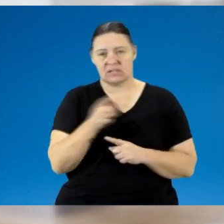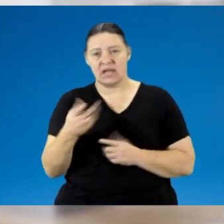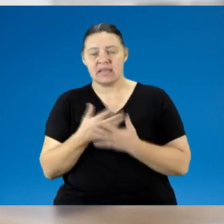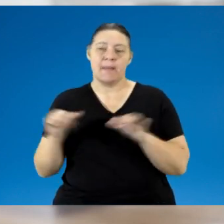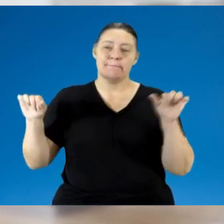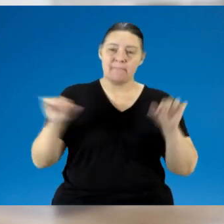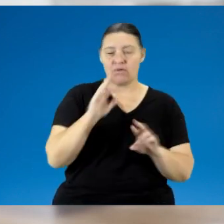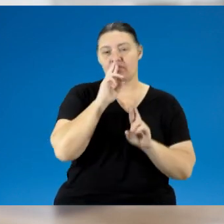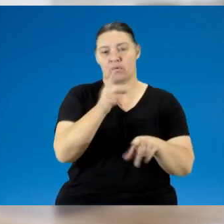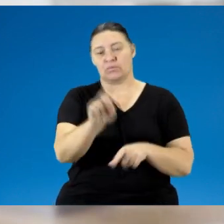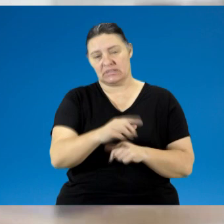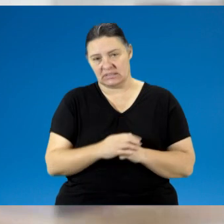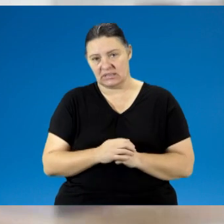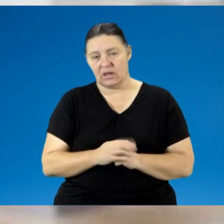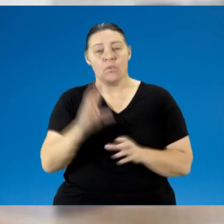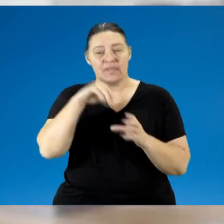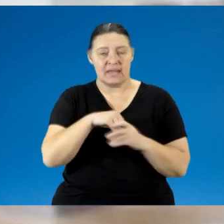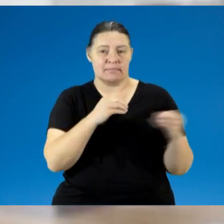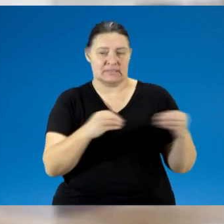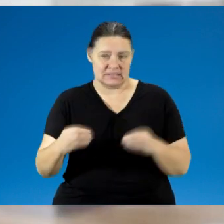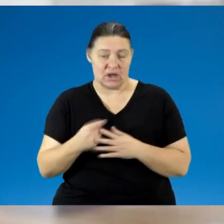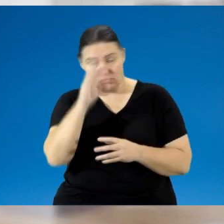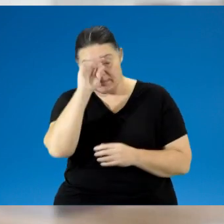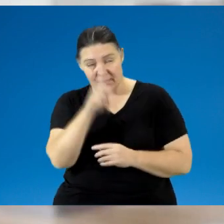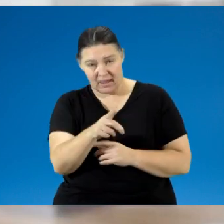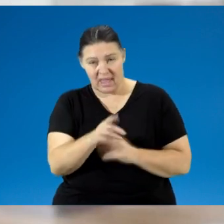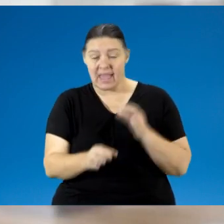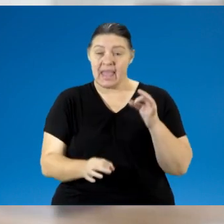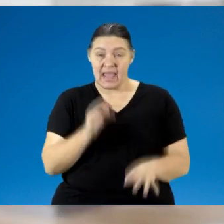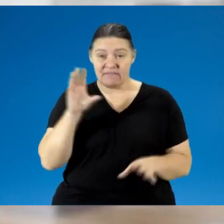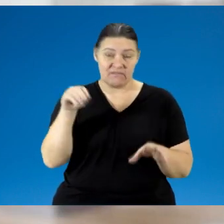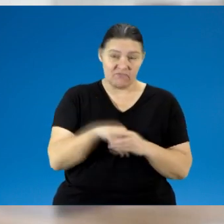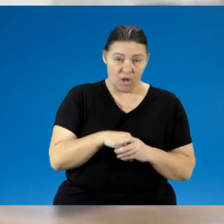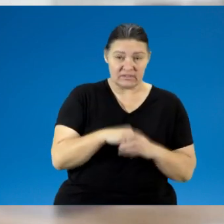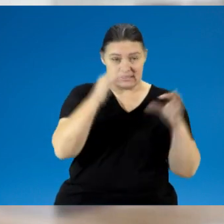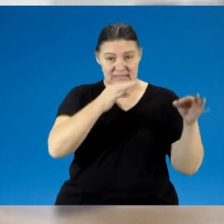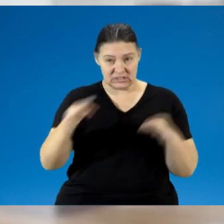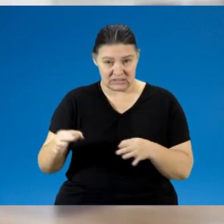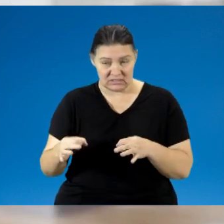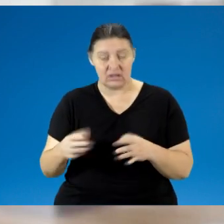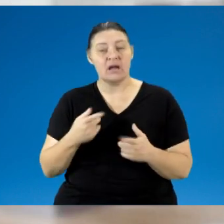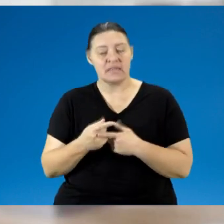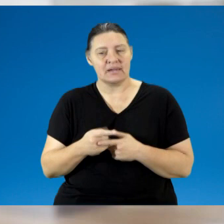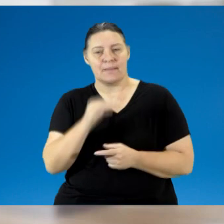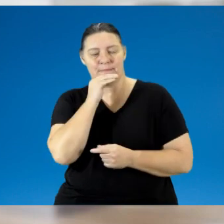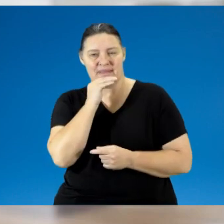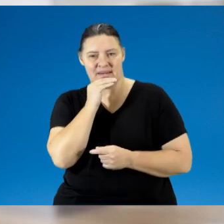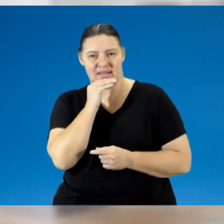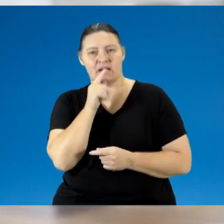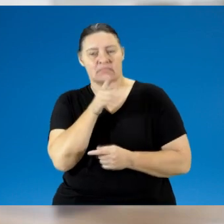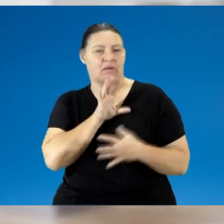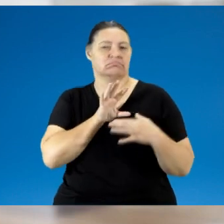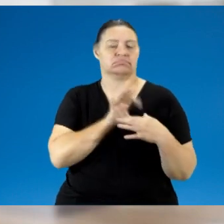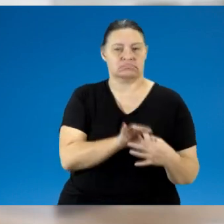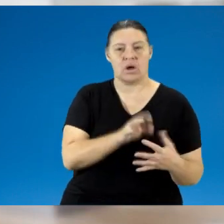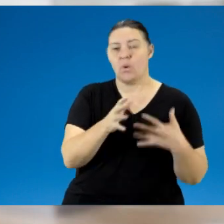them and then they come back and report to them what's happening in the business. And remember, if they are involved in decision making, then it simply means that they are going to